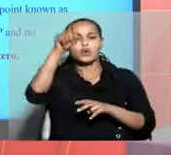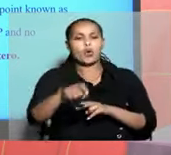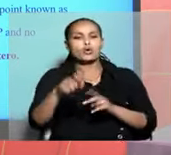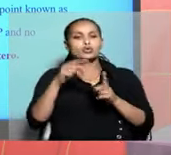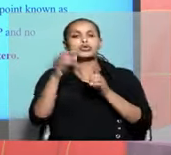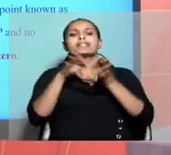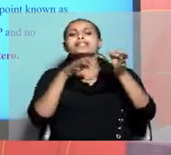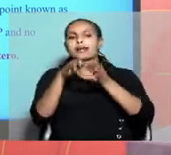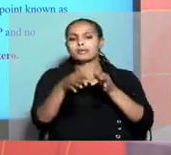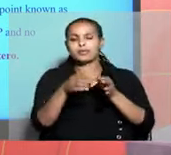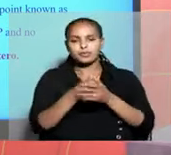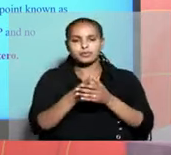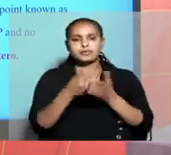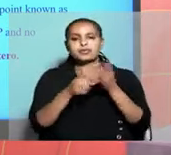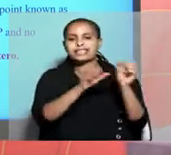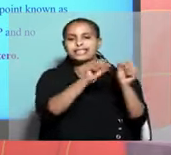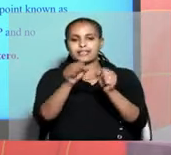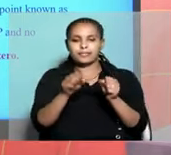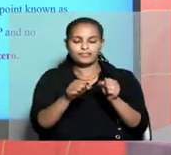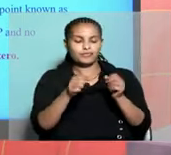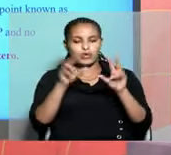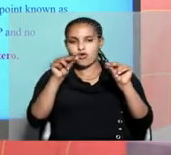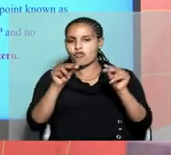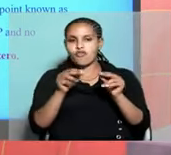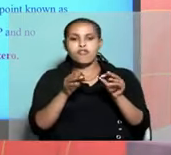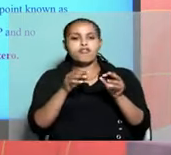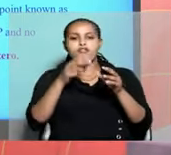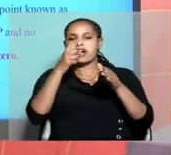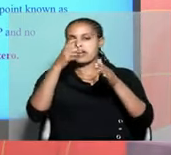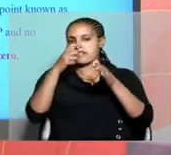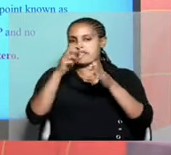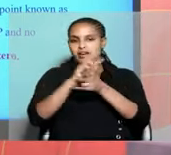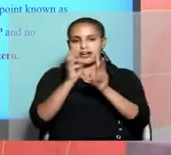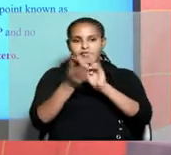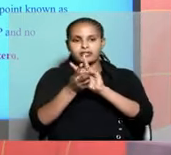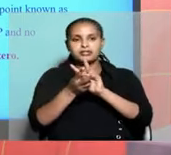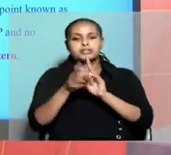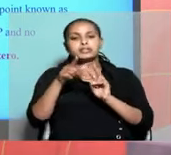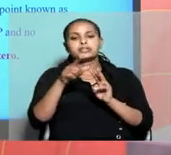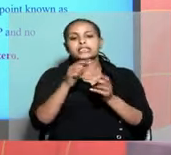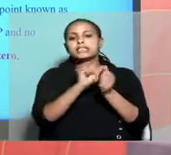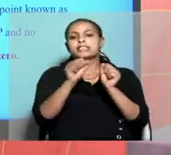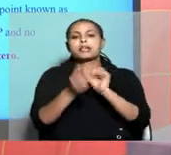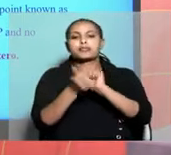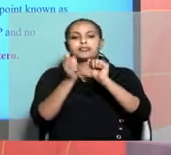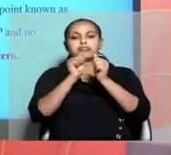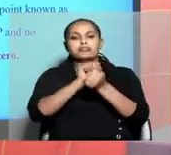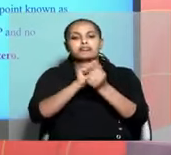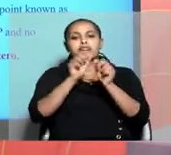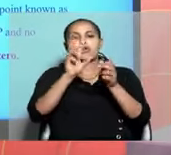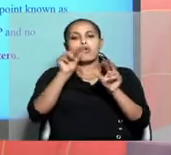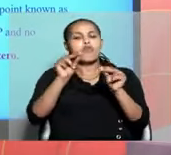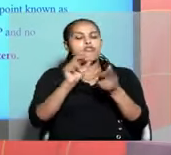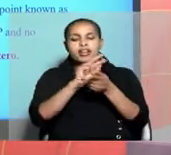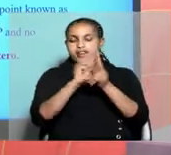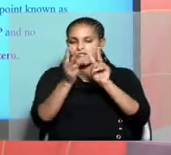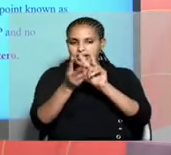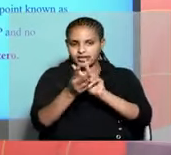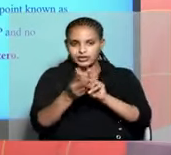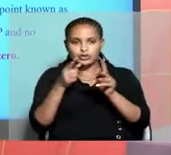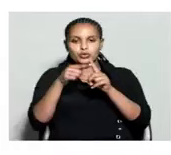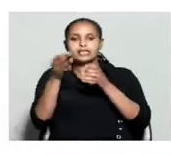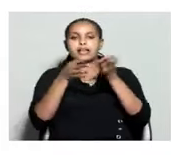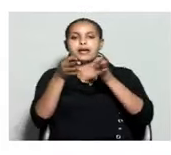to describe the system. Now the system is invariant. No variable is required